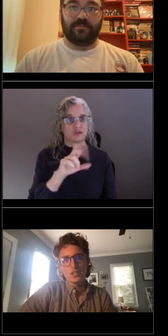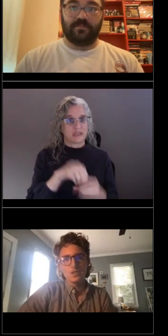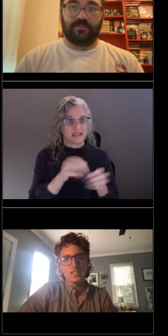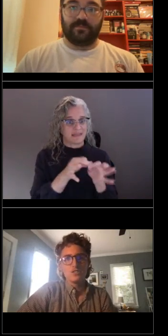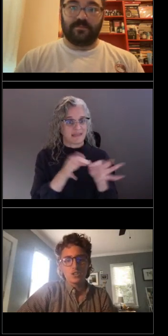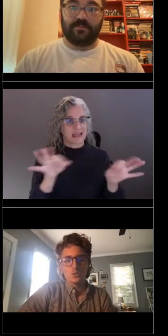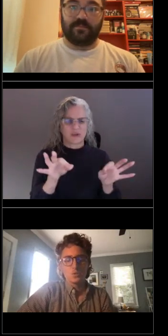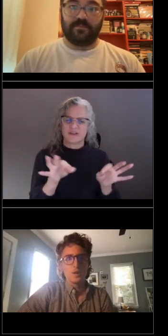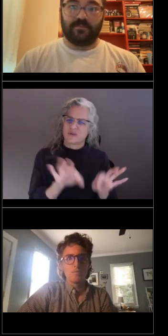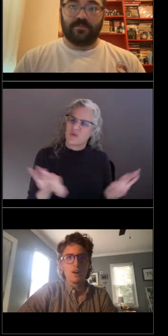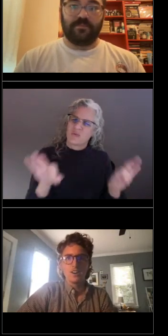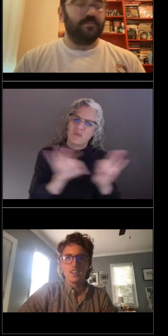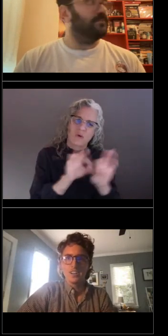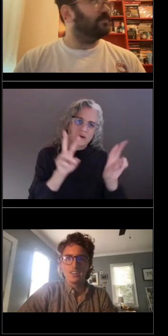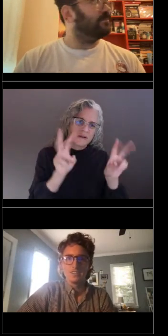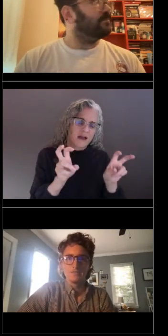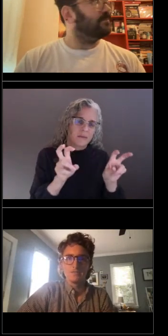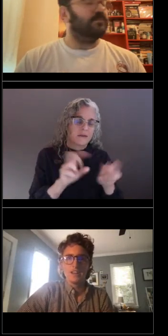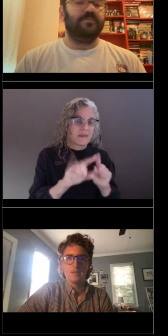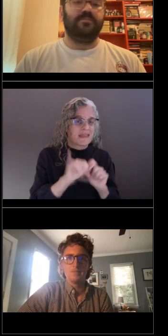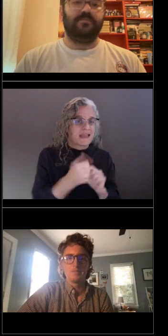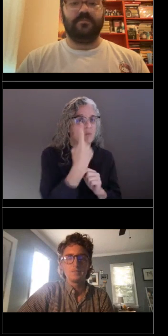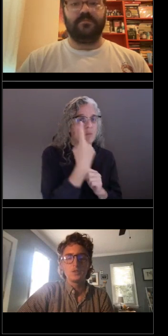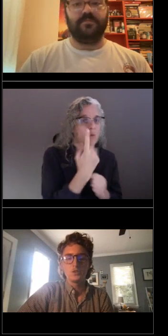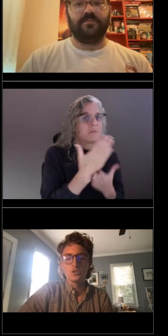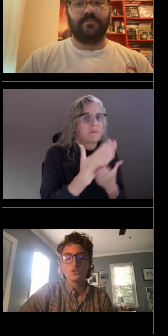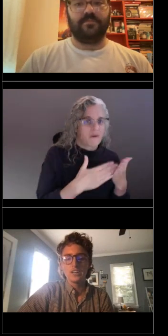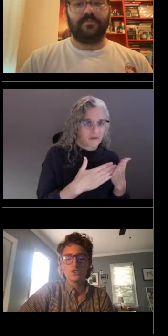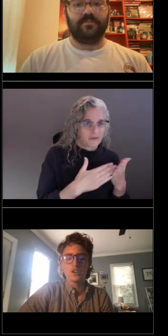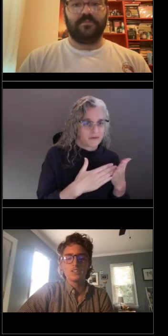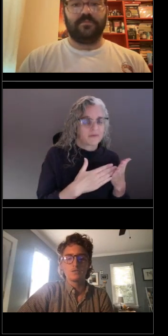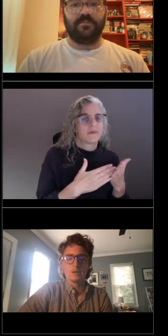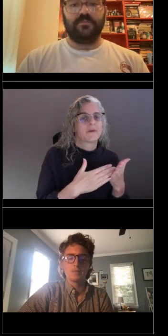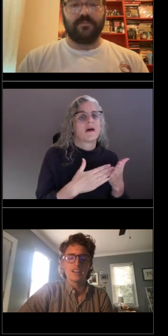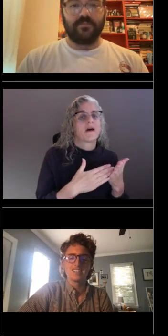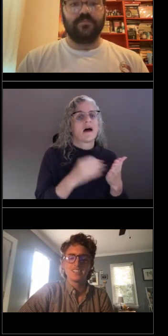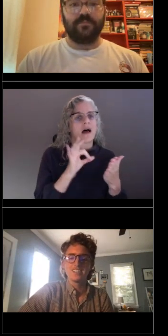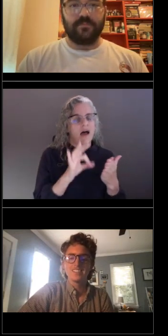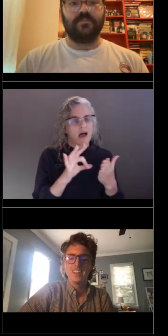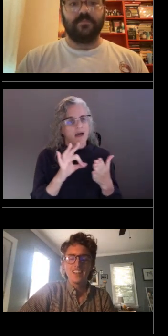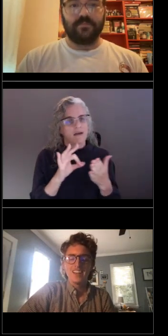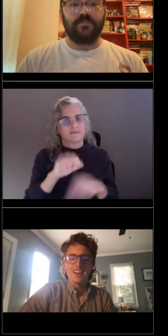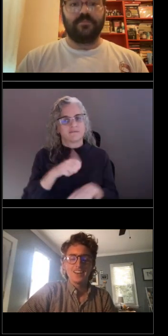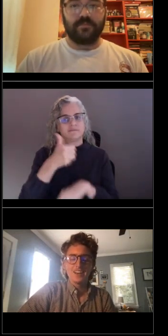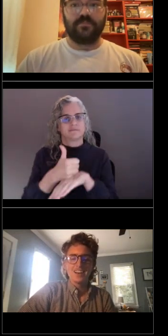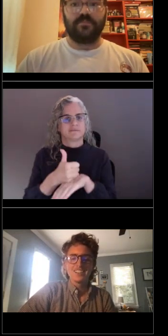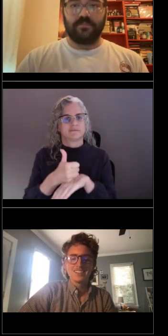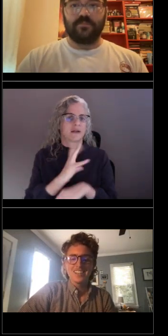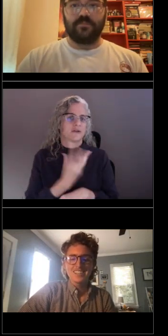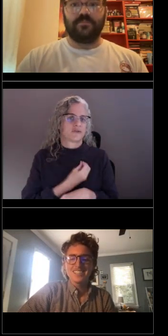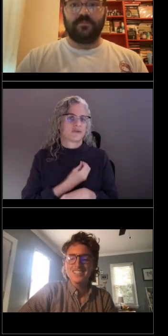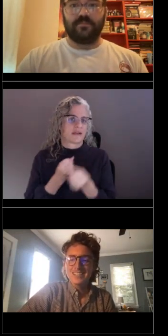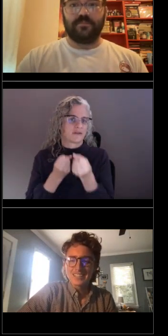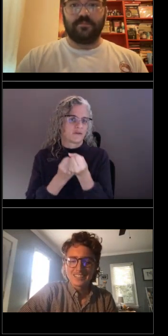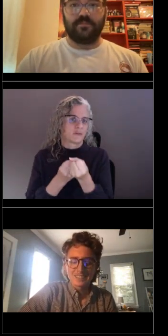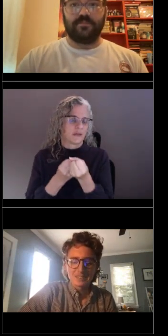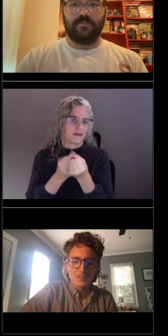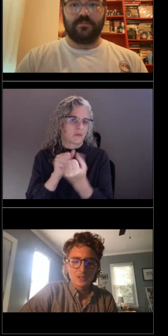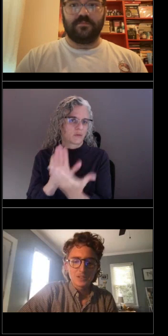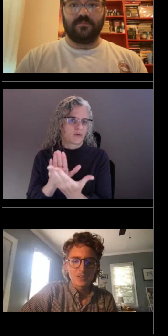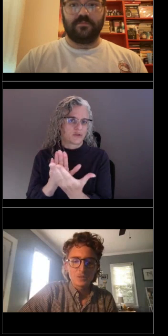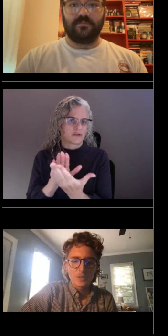And also it is just one part of creating trans affirming practices. Lex, this is like